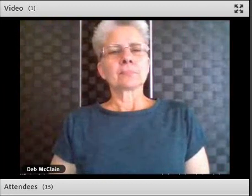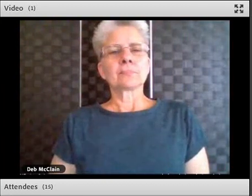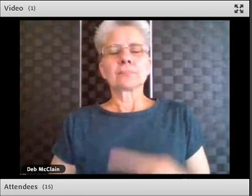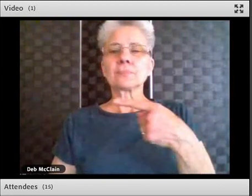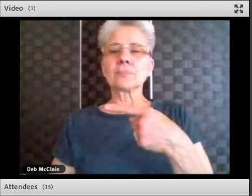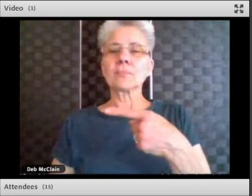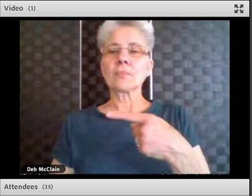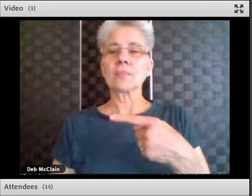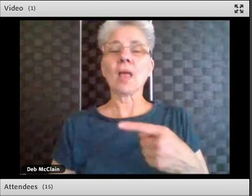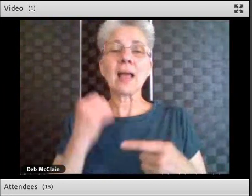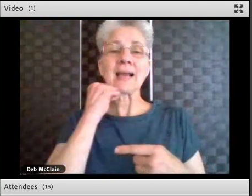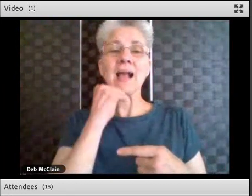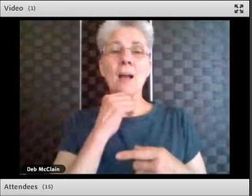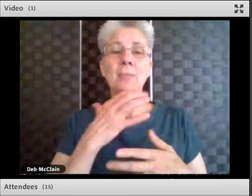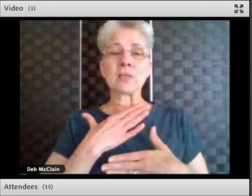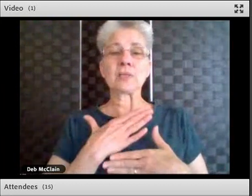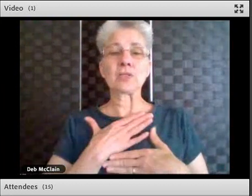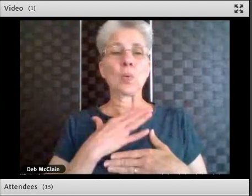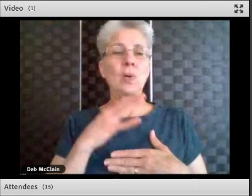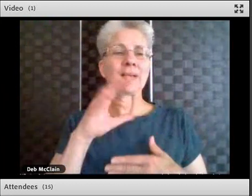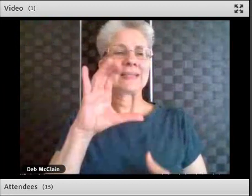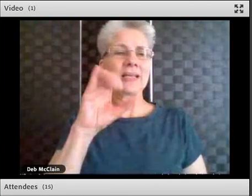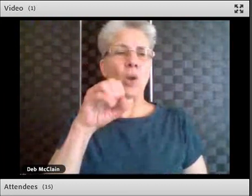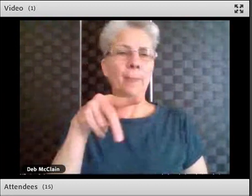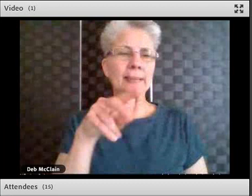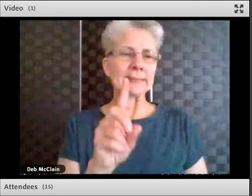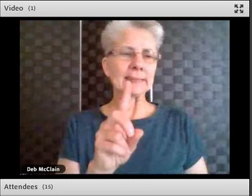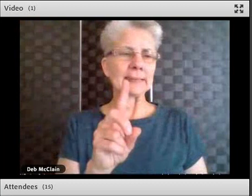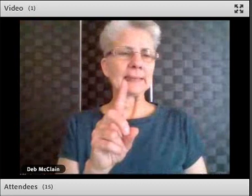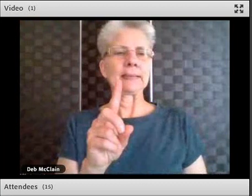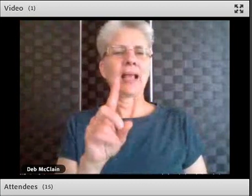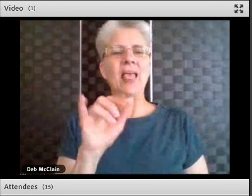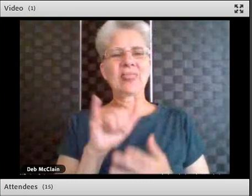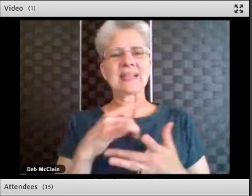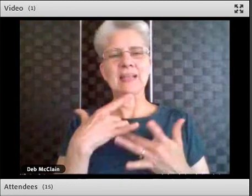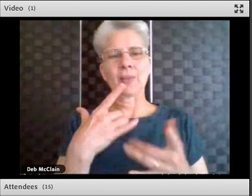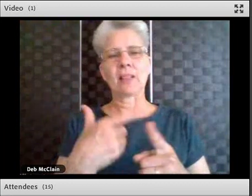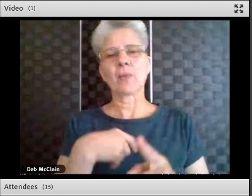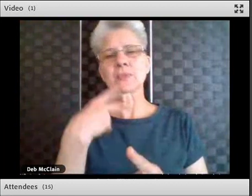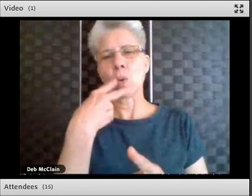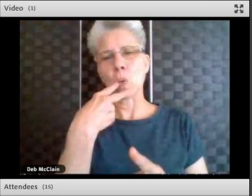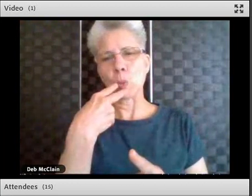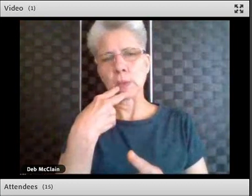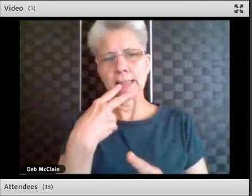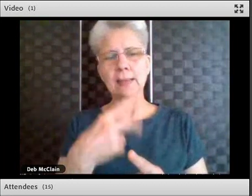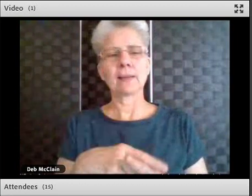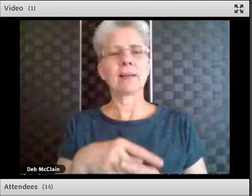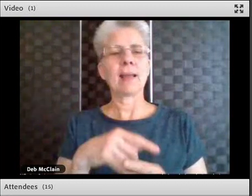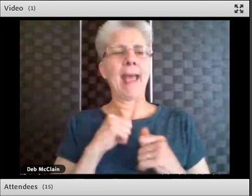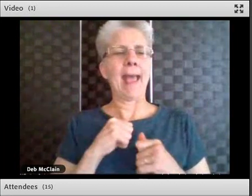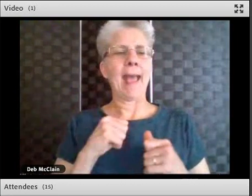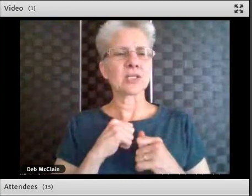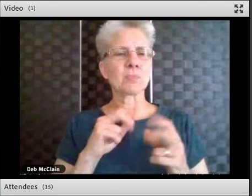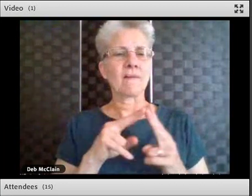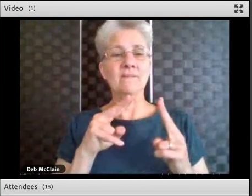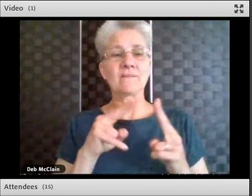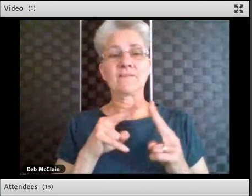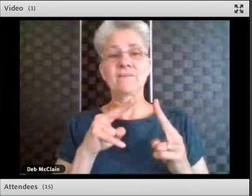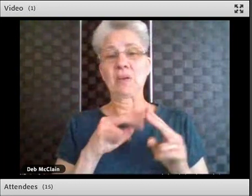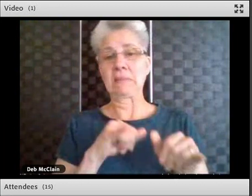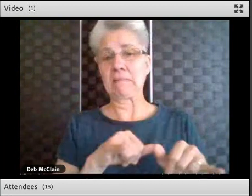Common respiratory diseases: COPD, that typically is caused by smoking. Asthma is